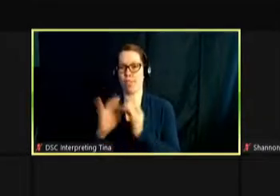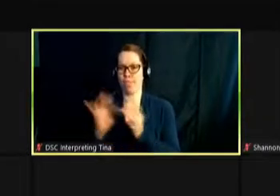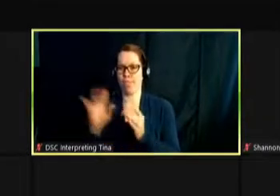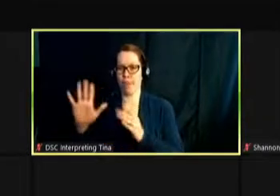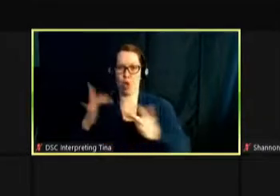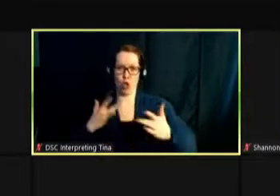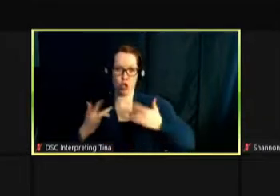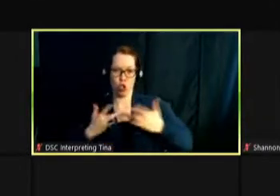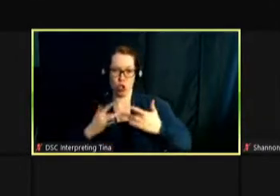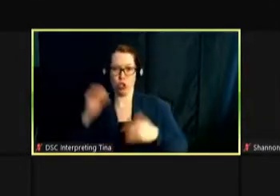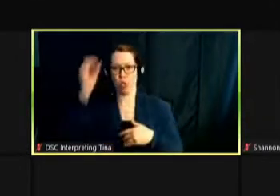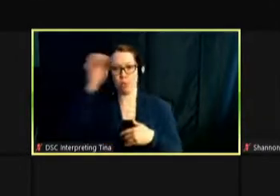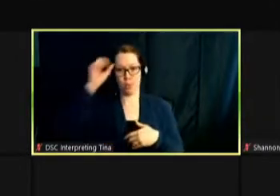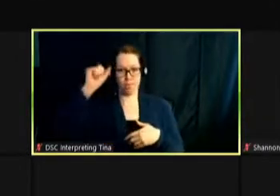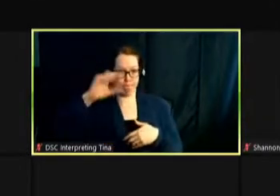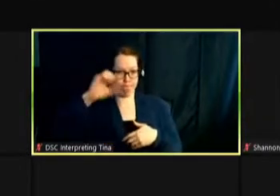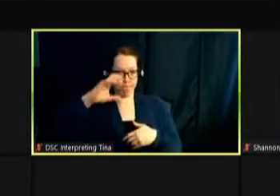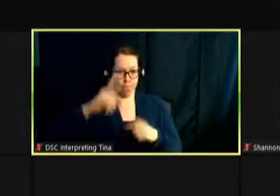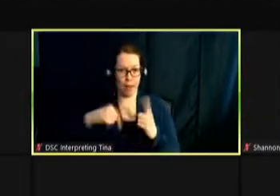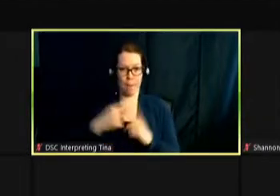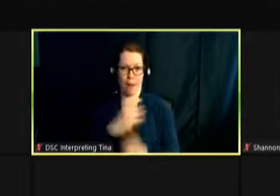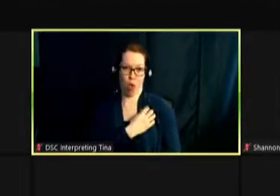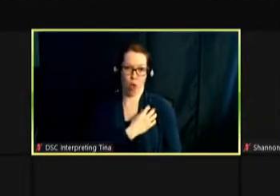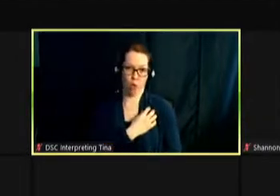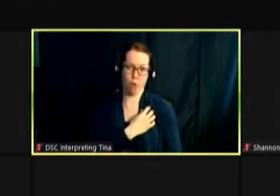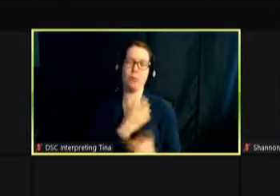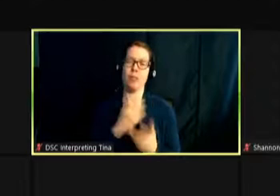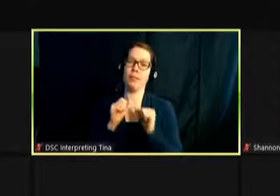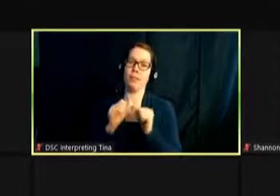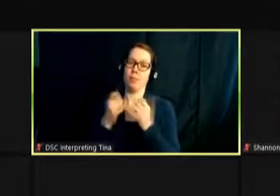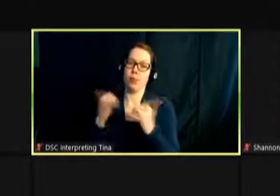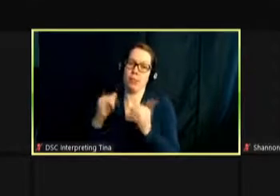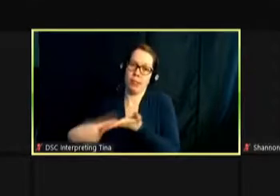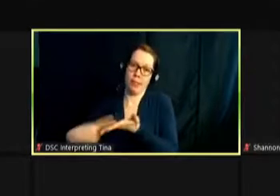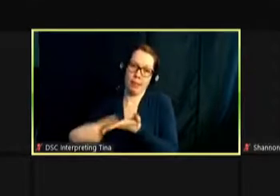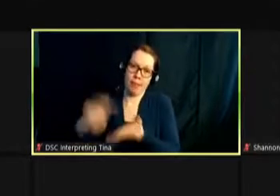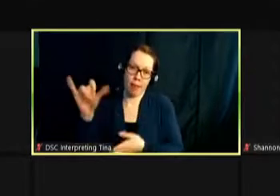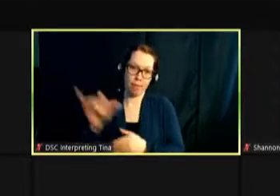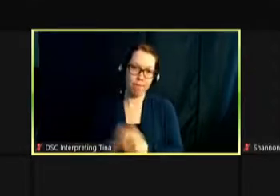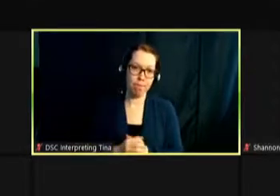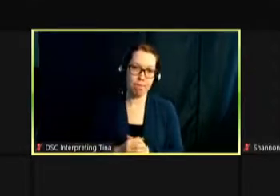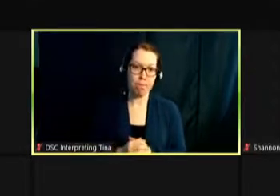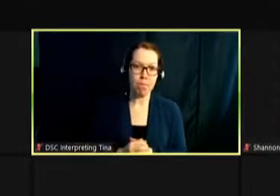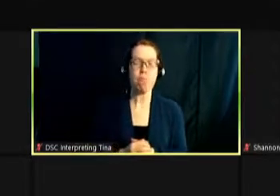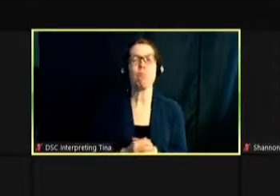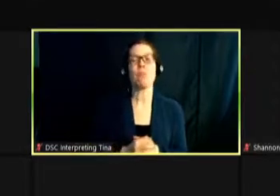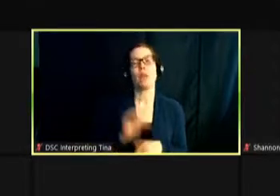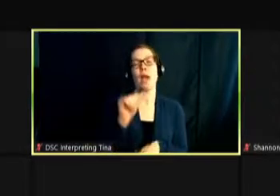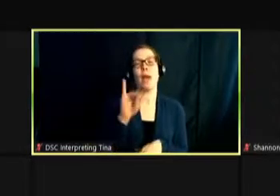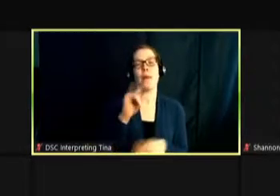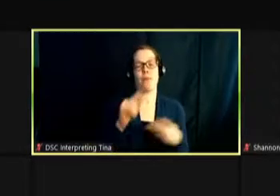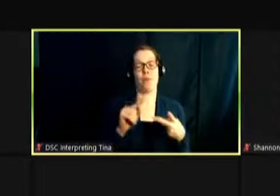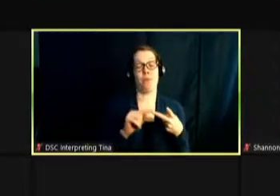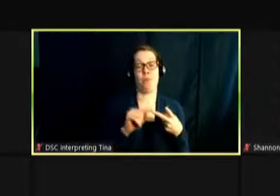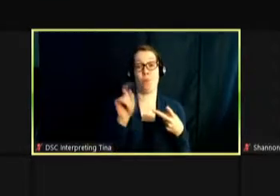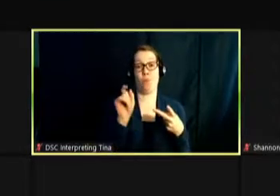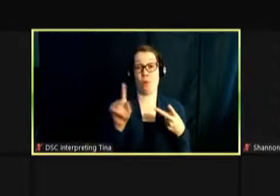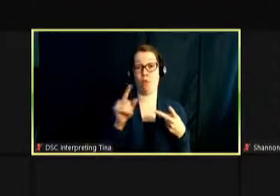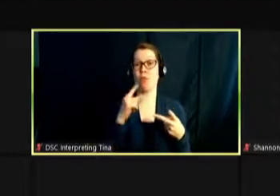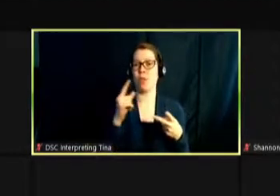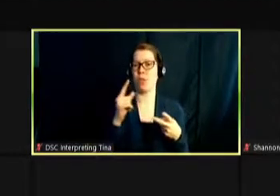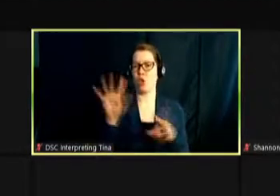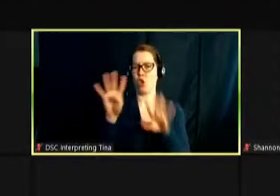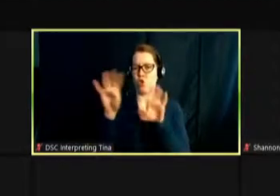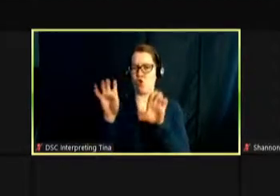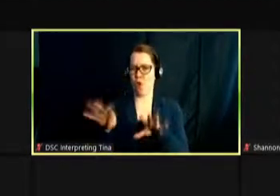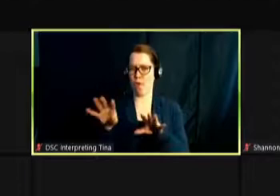concern and opinions about law enforcement. So it continues to be a topic. Okay. And then my last question, with this survey you guys are putting out, is